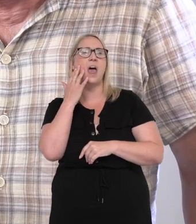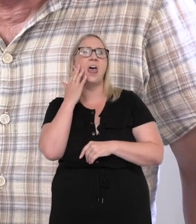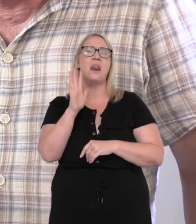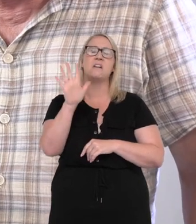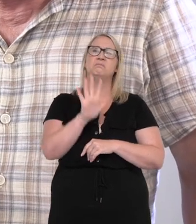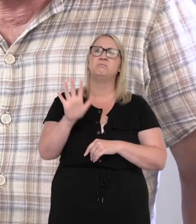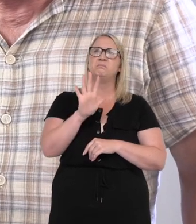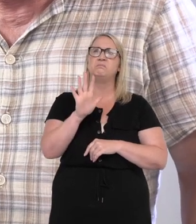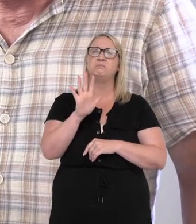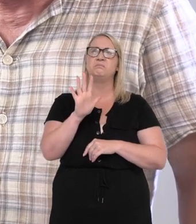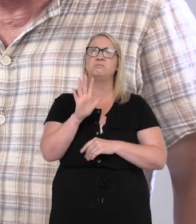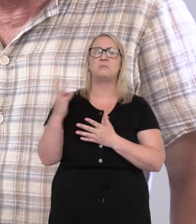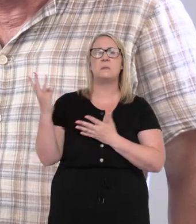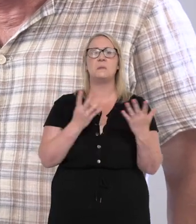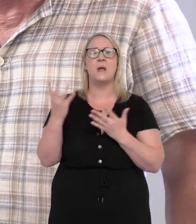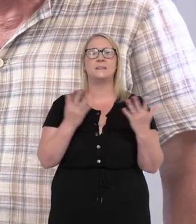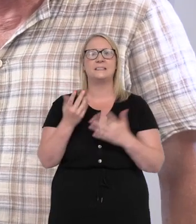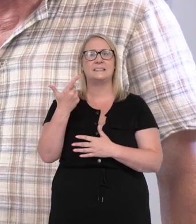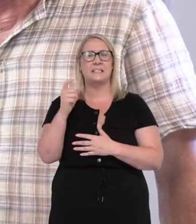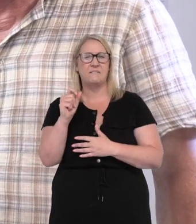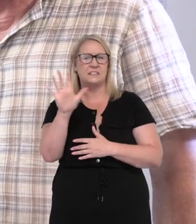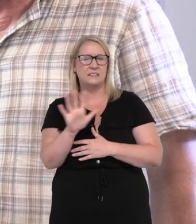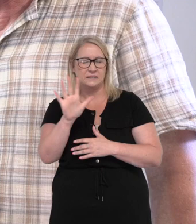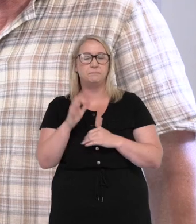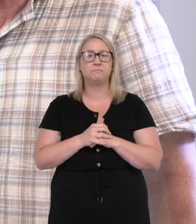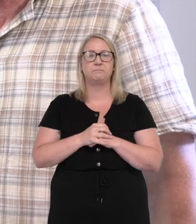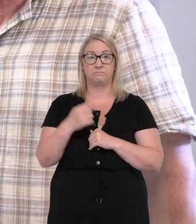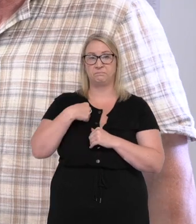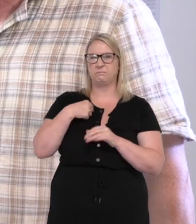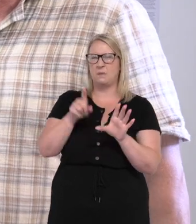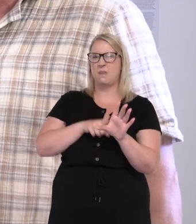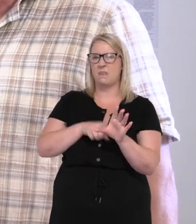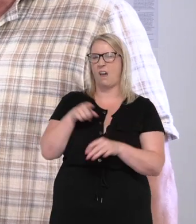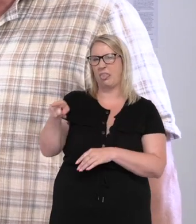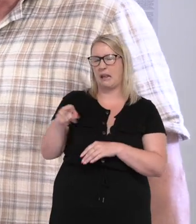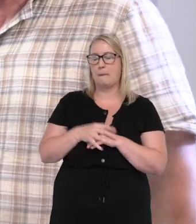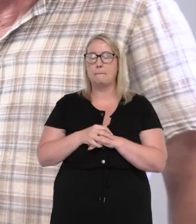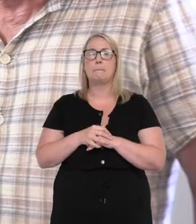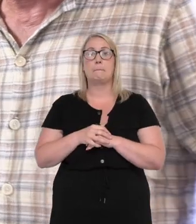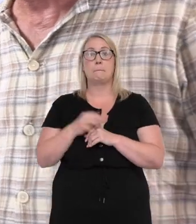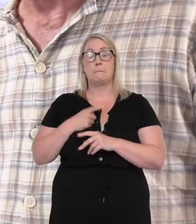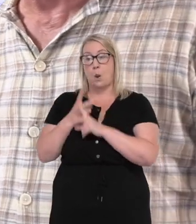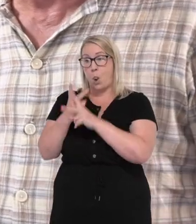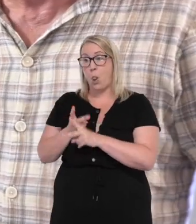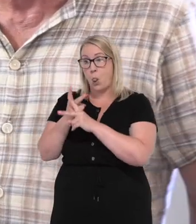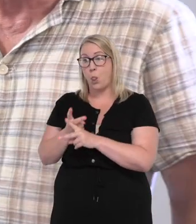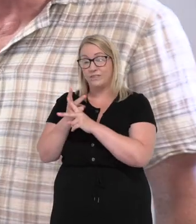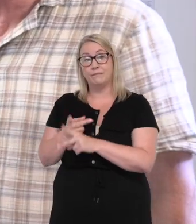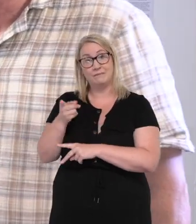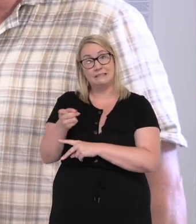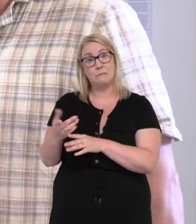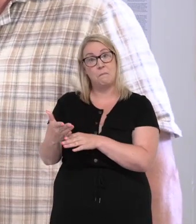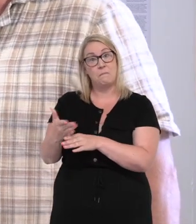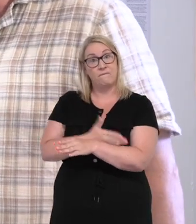the late 1970s, and I was a little bit younger than him, and I looked after him for a few years before we